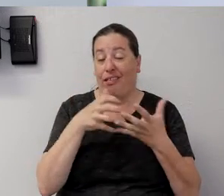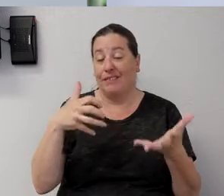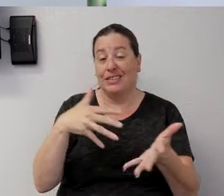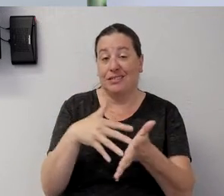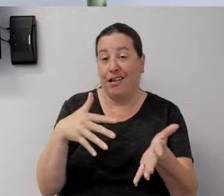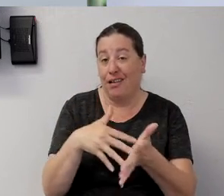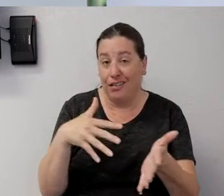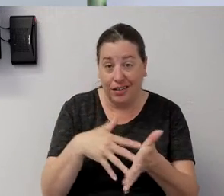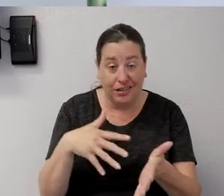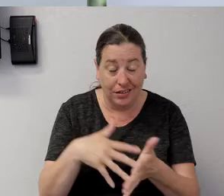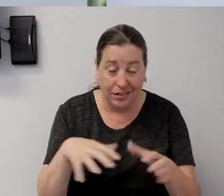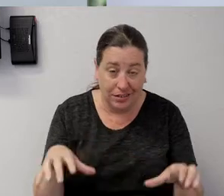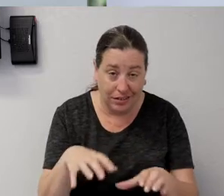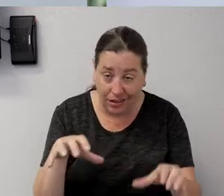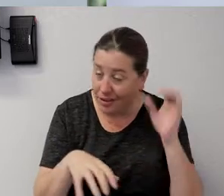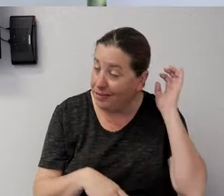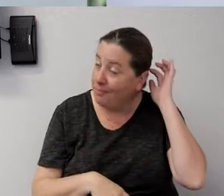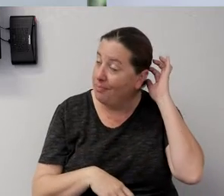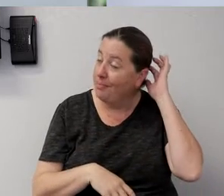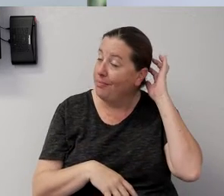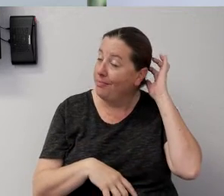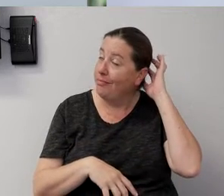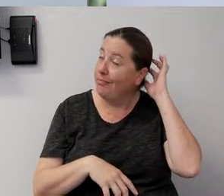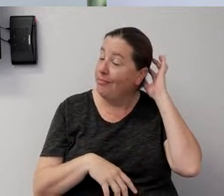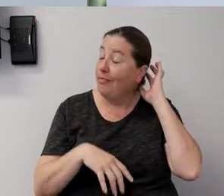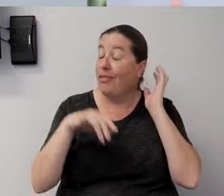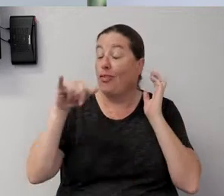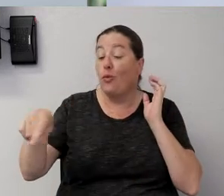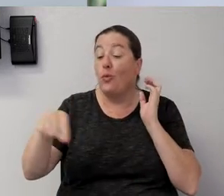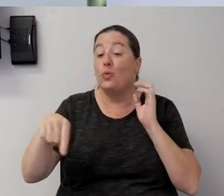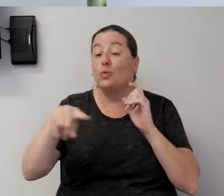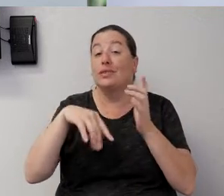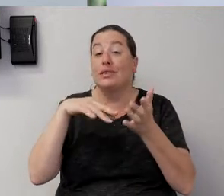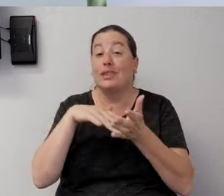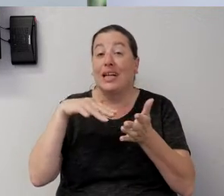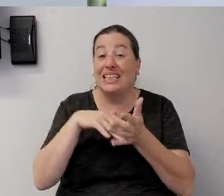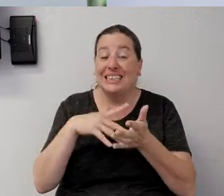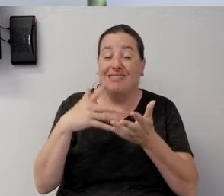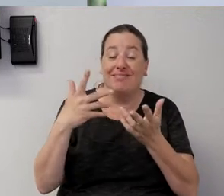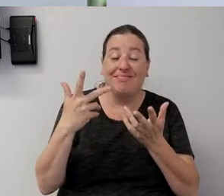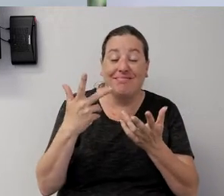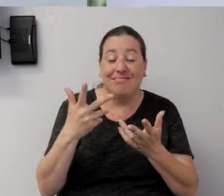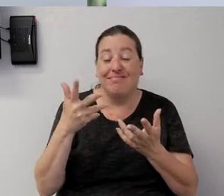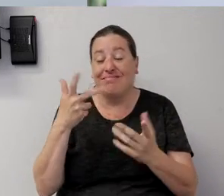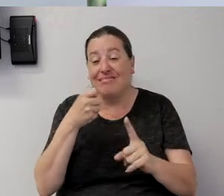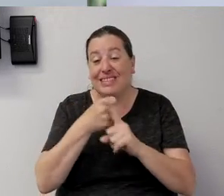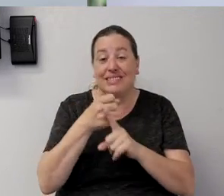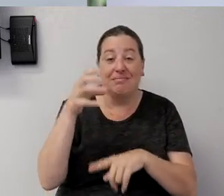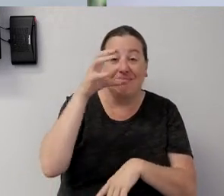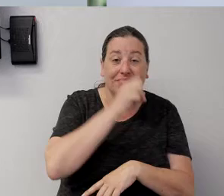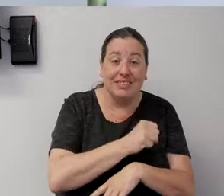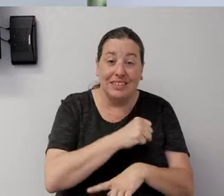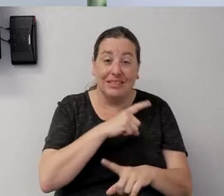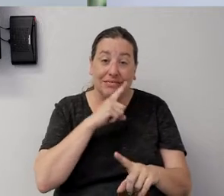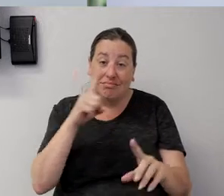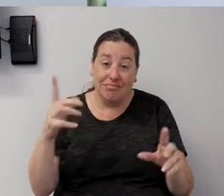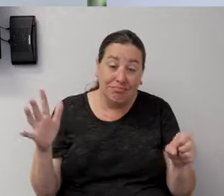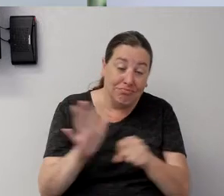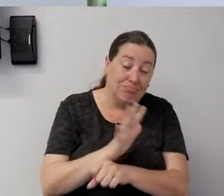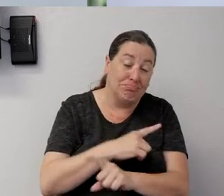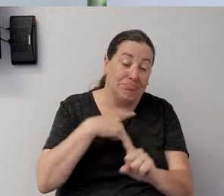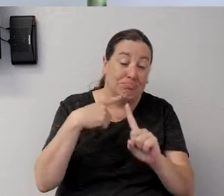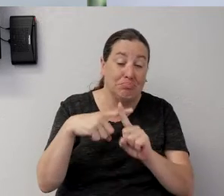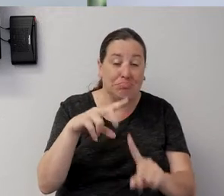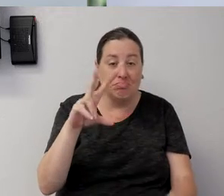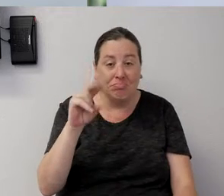done. Those that were, kind of showed hit and miss, not really positive. But earlier this